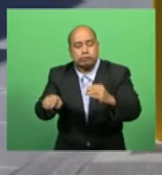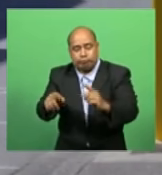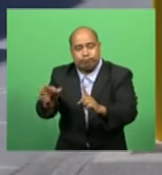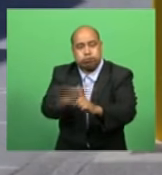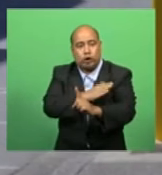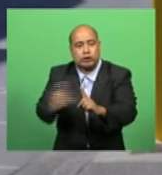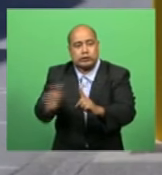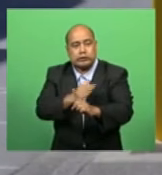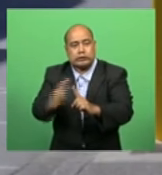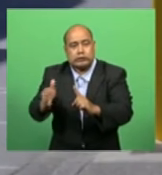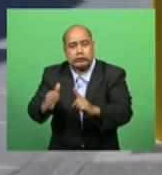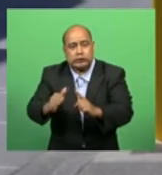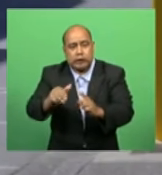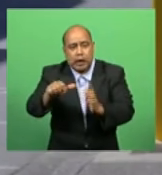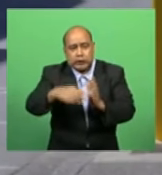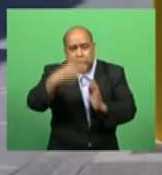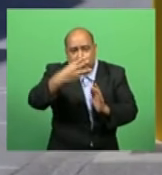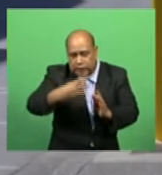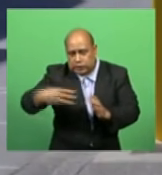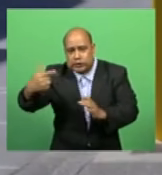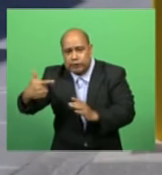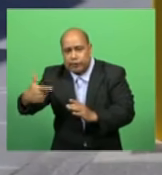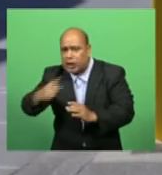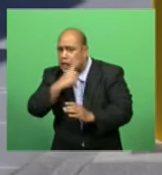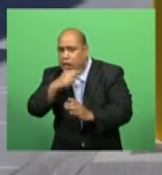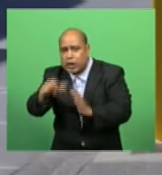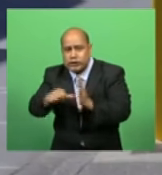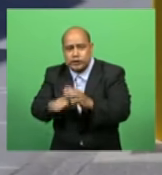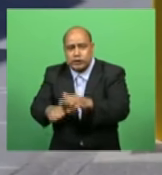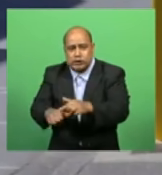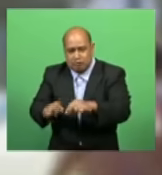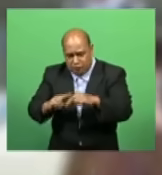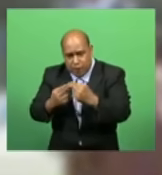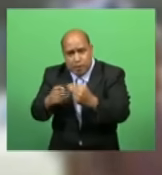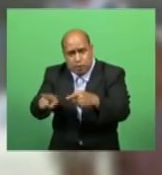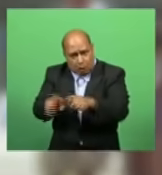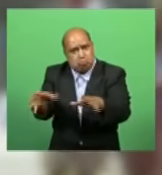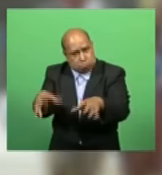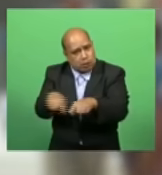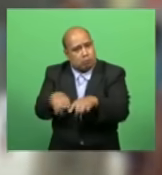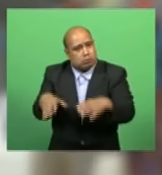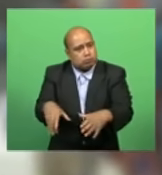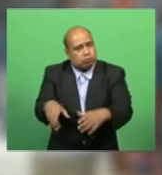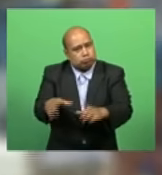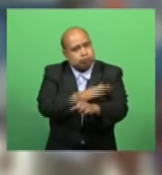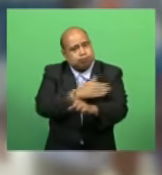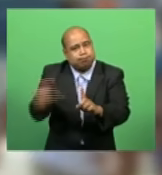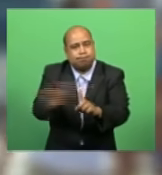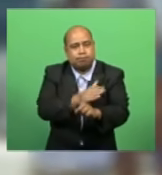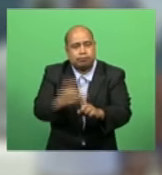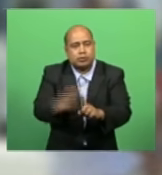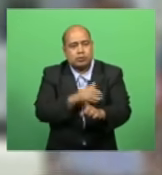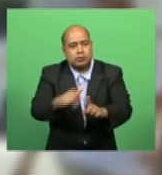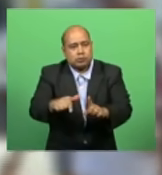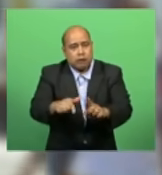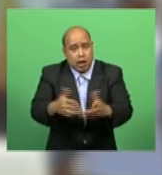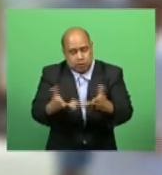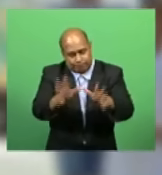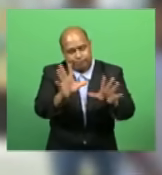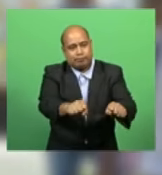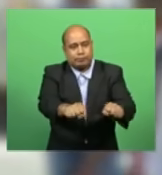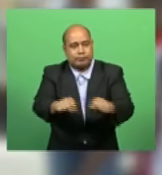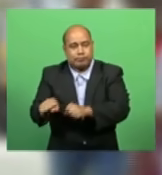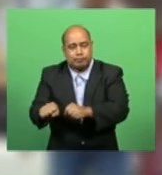17-year-old. The accused was a family friend. A 12-year-old boy was charged with the sexual assault of a 6-year-old girl from the